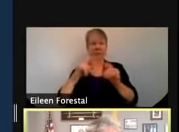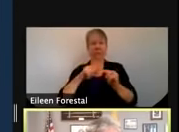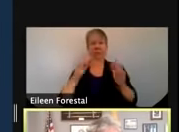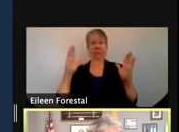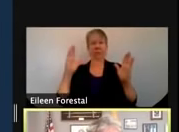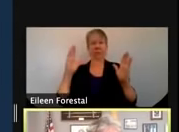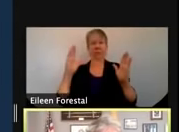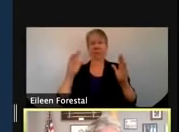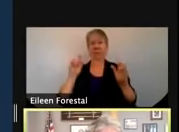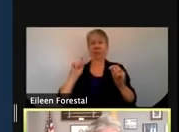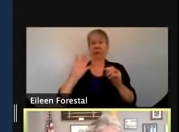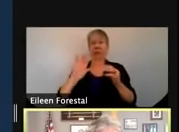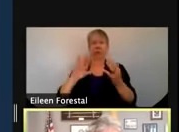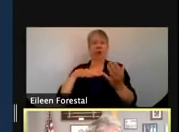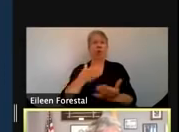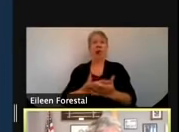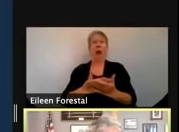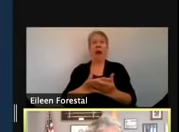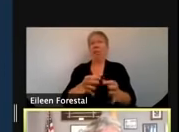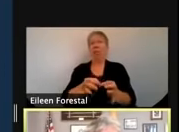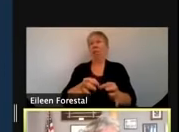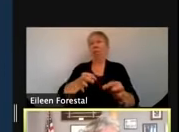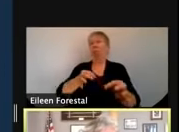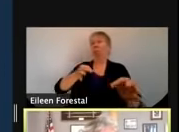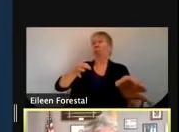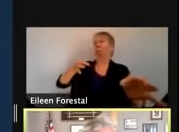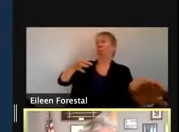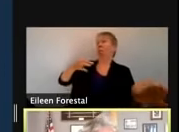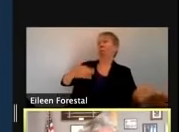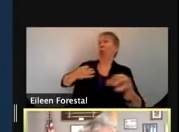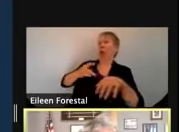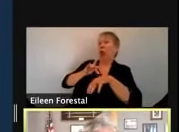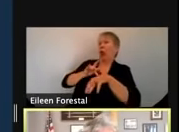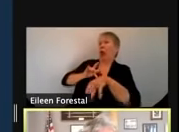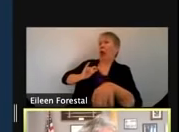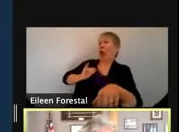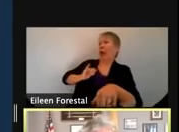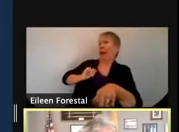are average times for Monday through Friday. You can see most of these